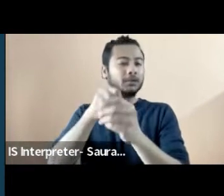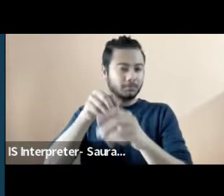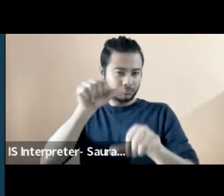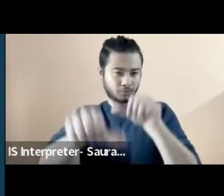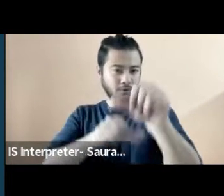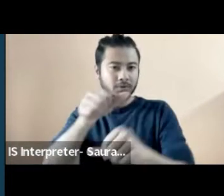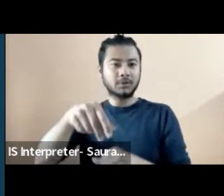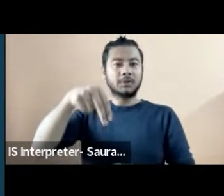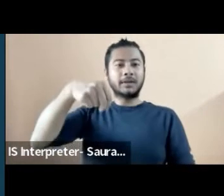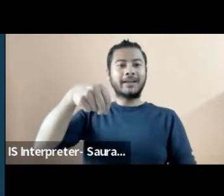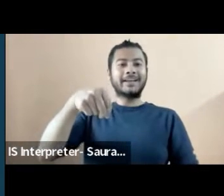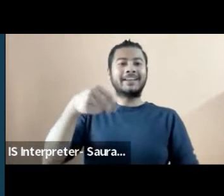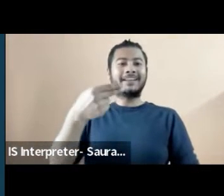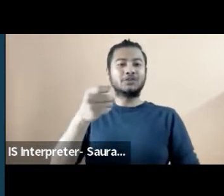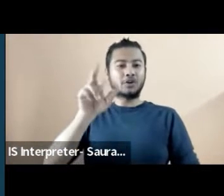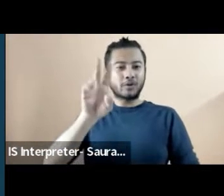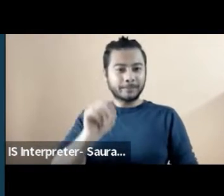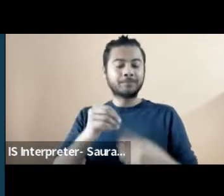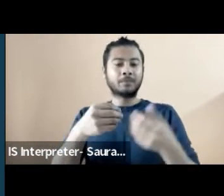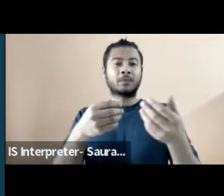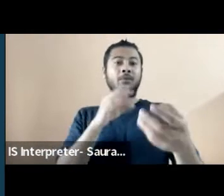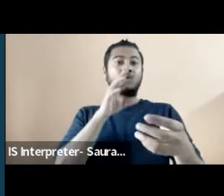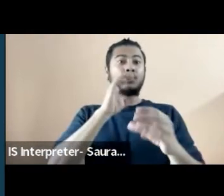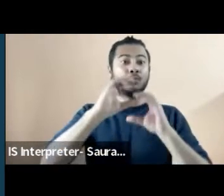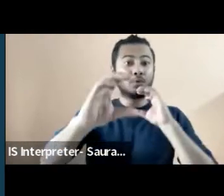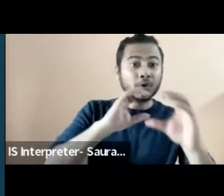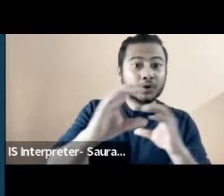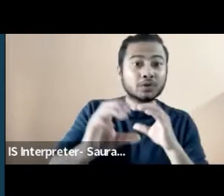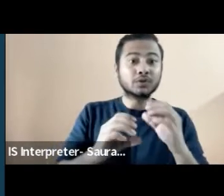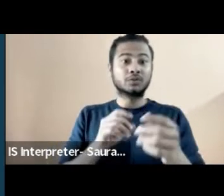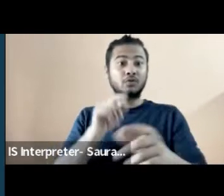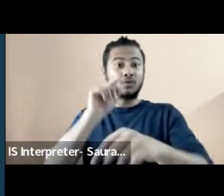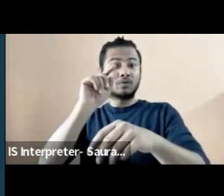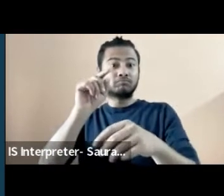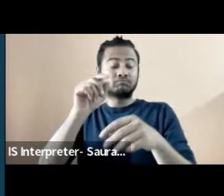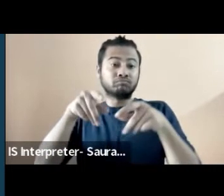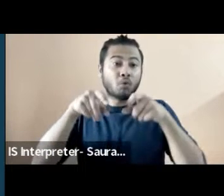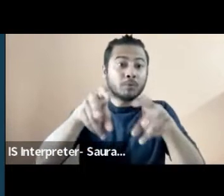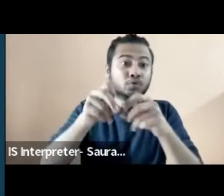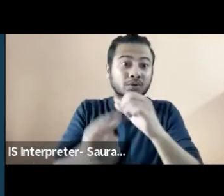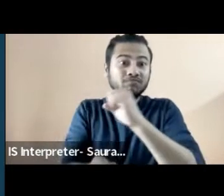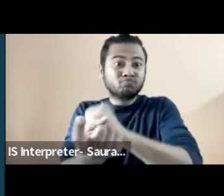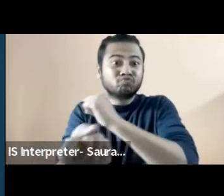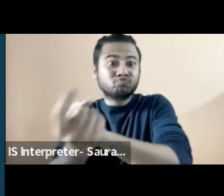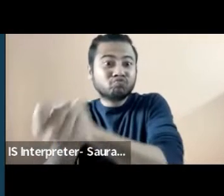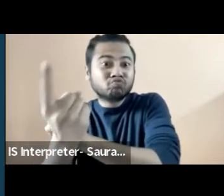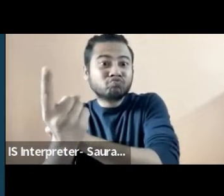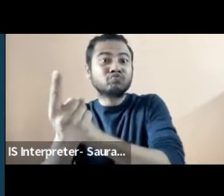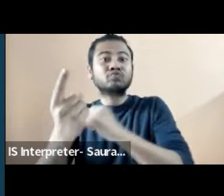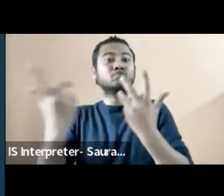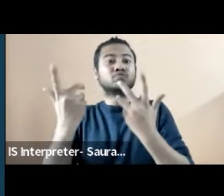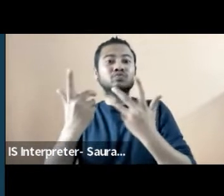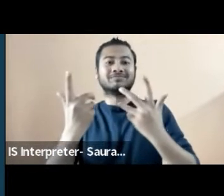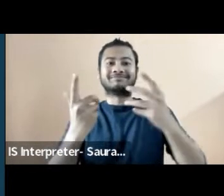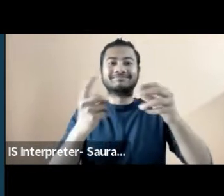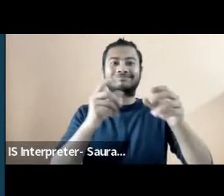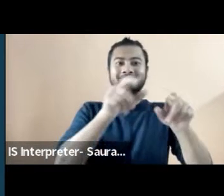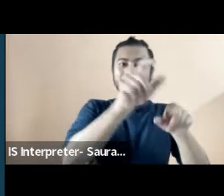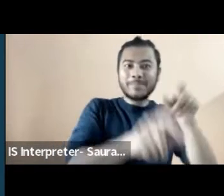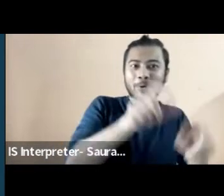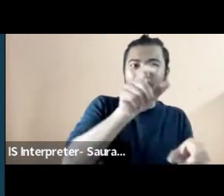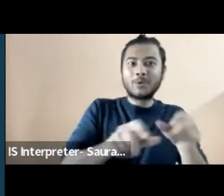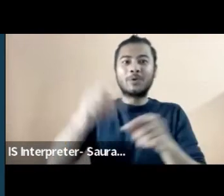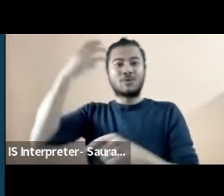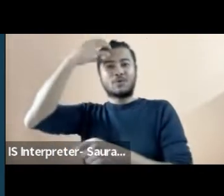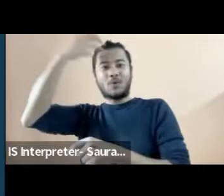foster trust, communication, and opportunities for collaboration between the community, health providers, and political leaders. This improved accessibility